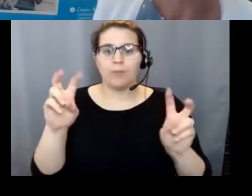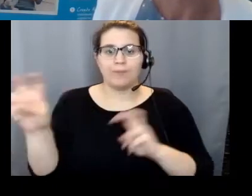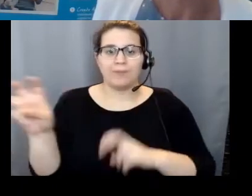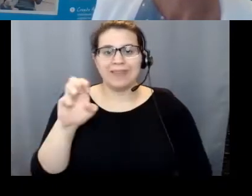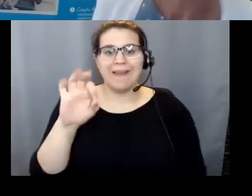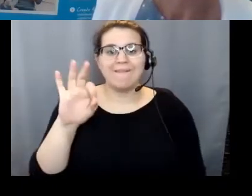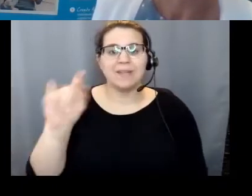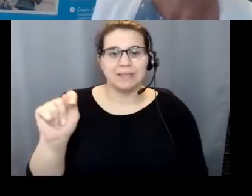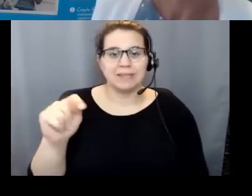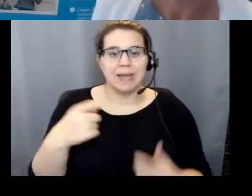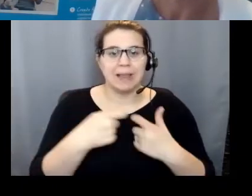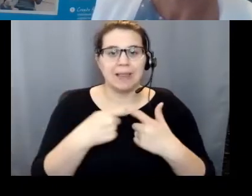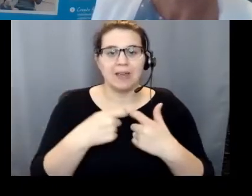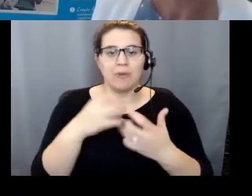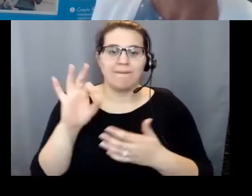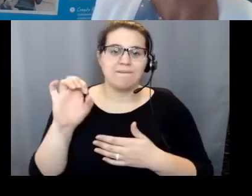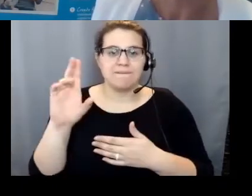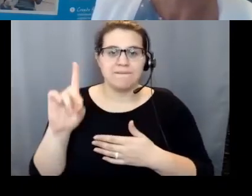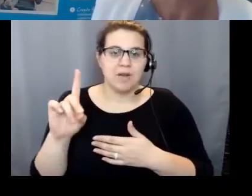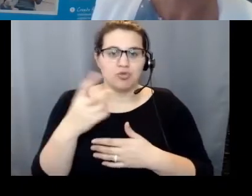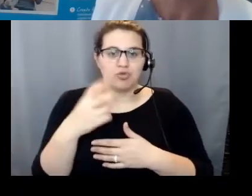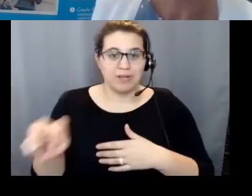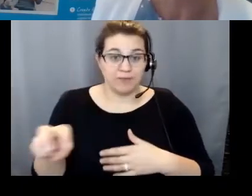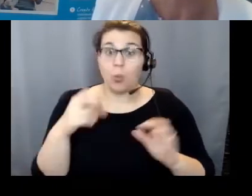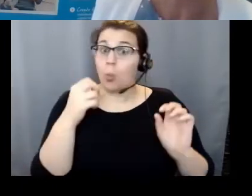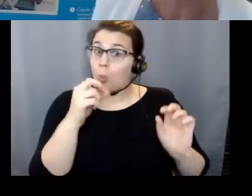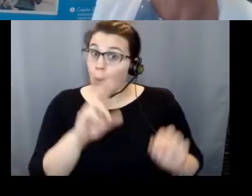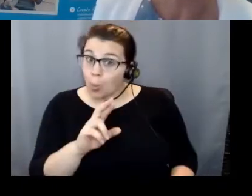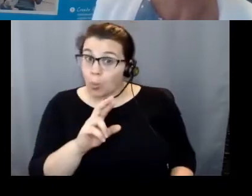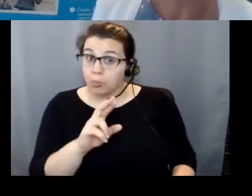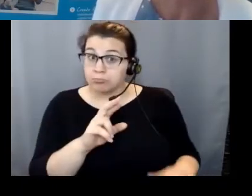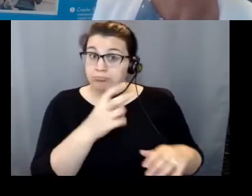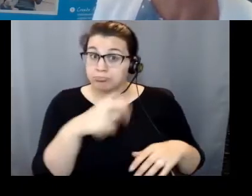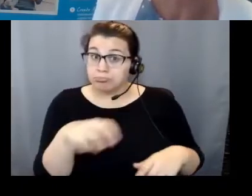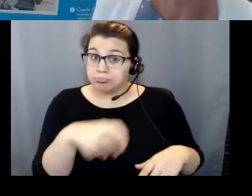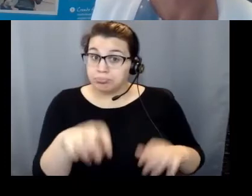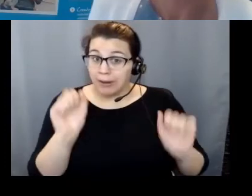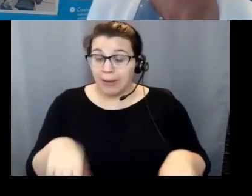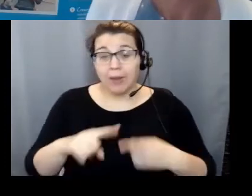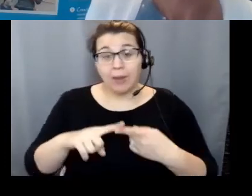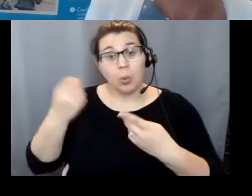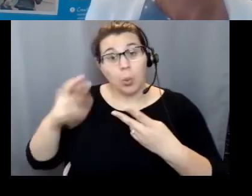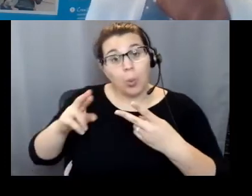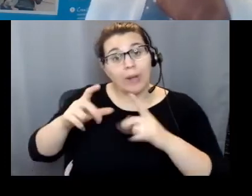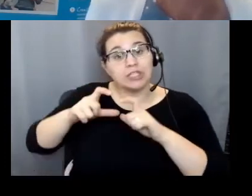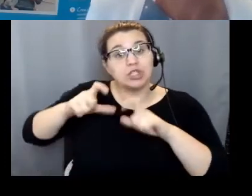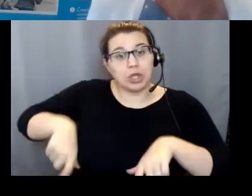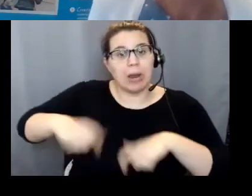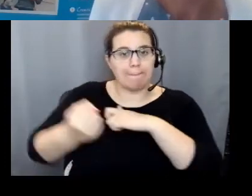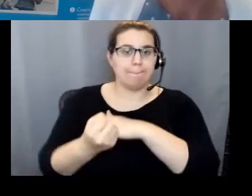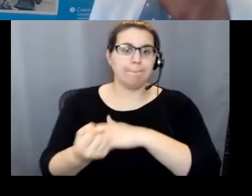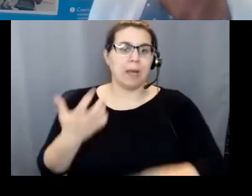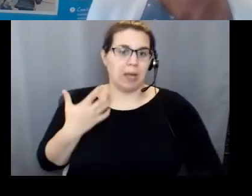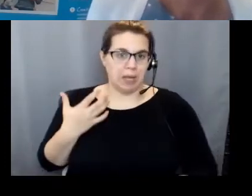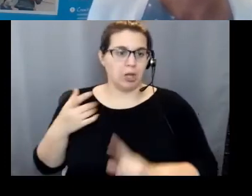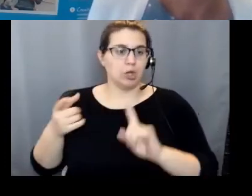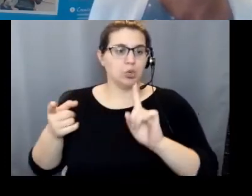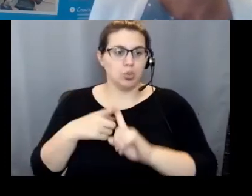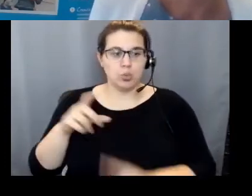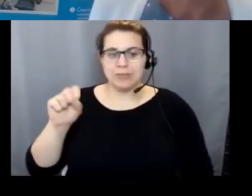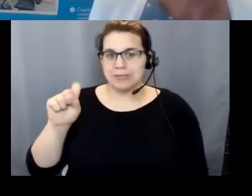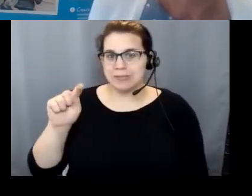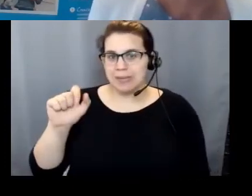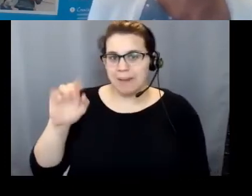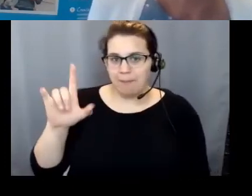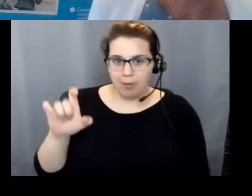EFT. Or you can mail a check to Stable Program Manager that's located in Rhode Island, or through